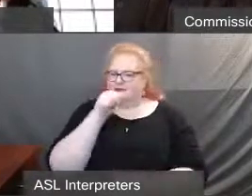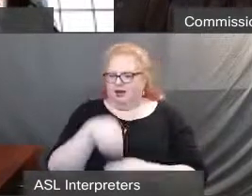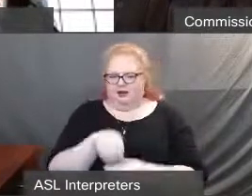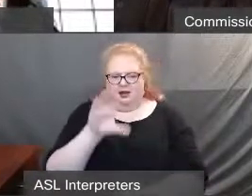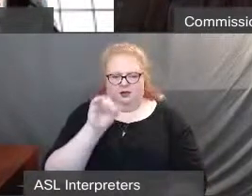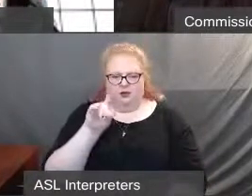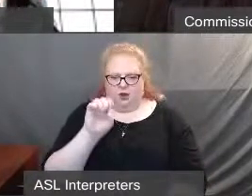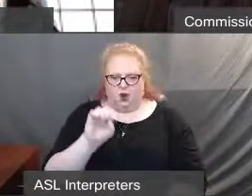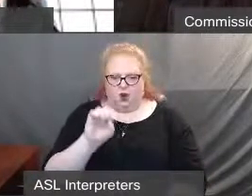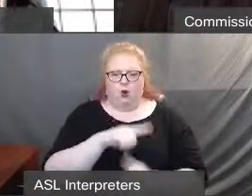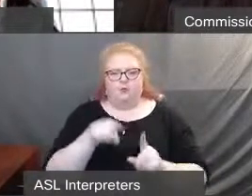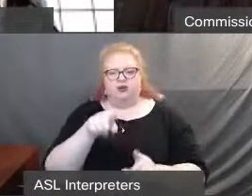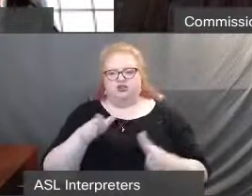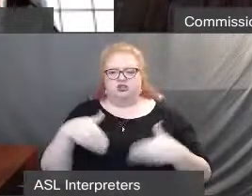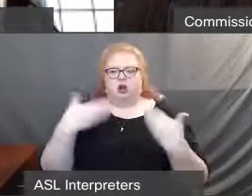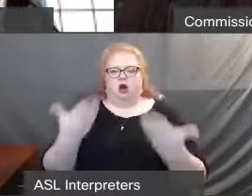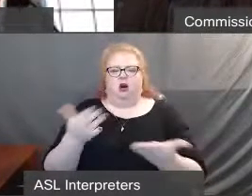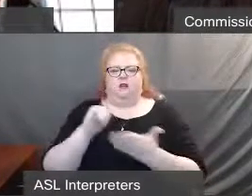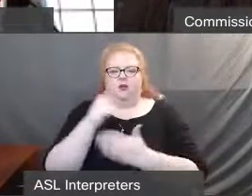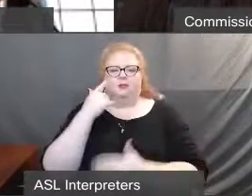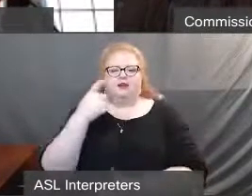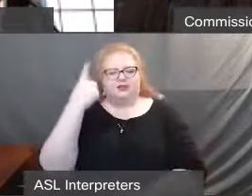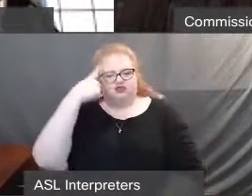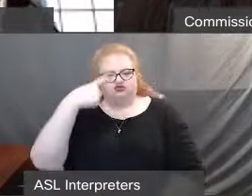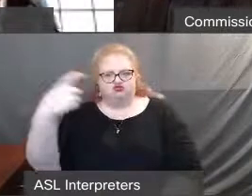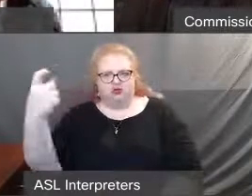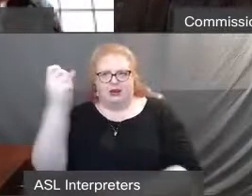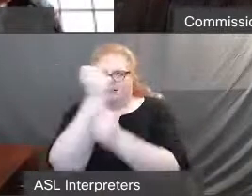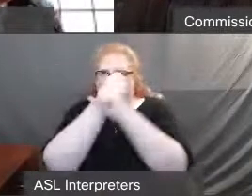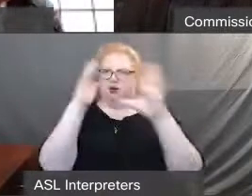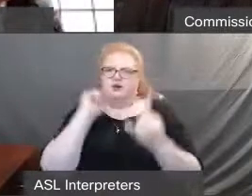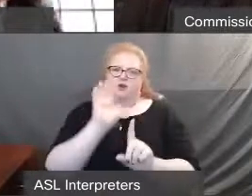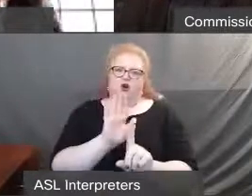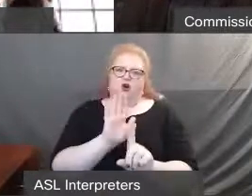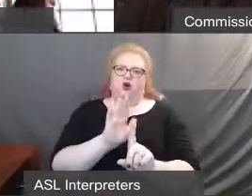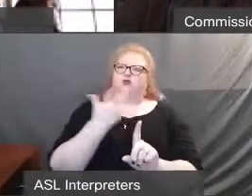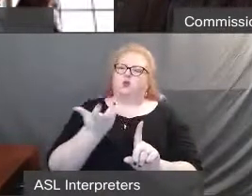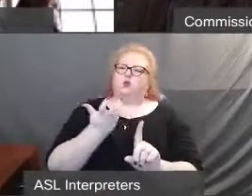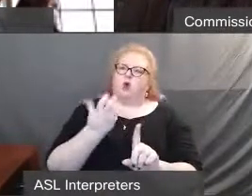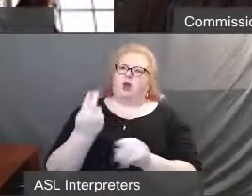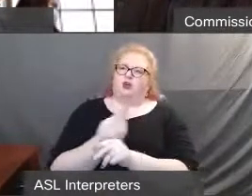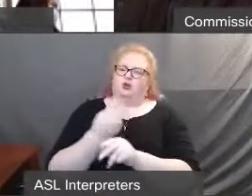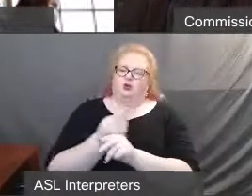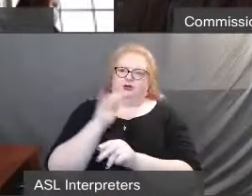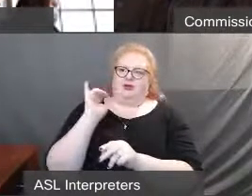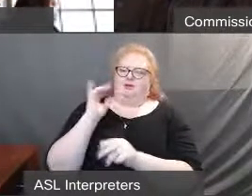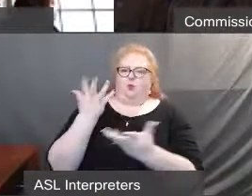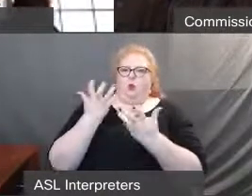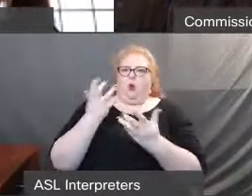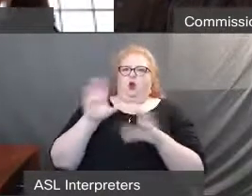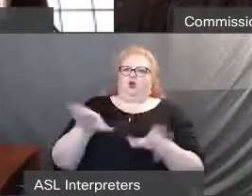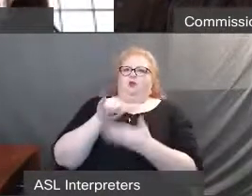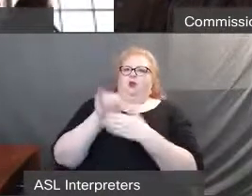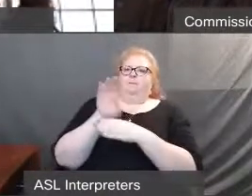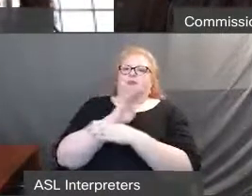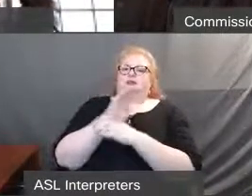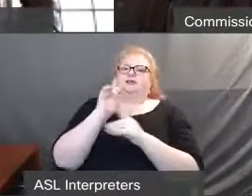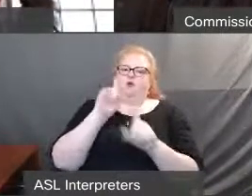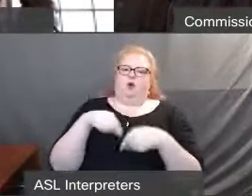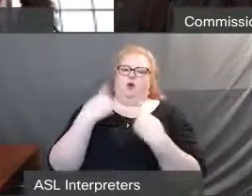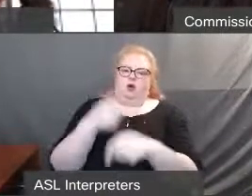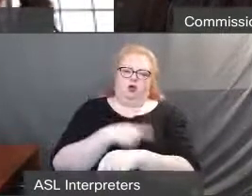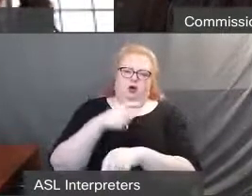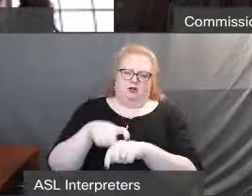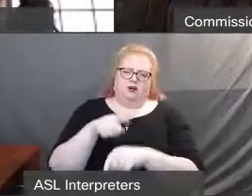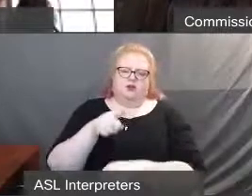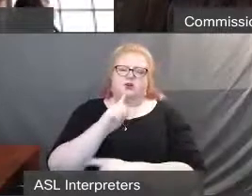her dream of something she wants to do, a business that she's wanted to build for a very long time. You've seen the applicant. She cares and